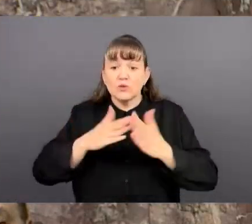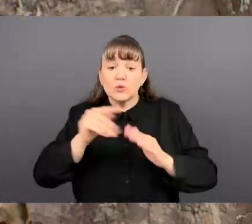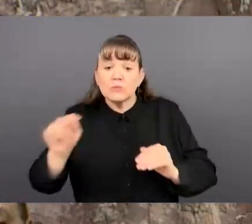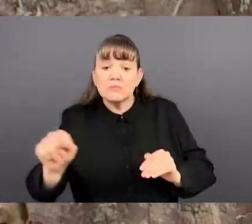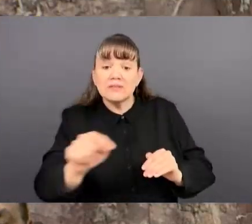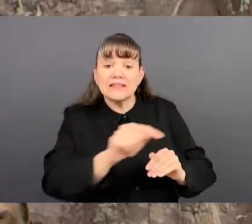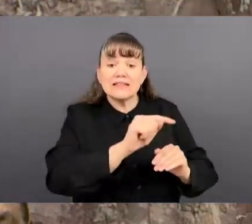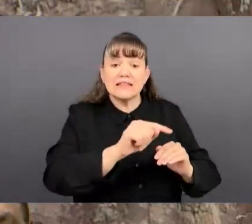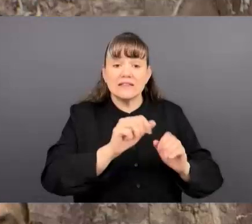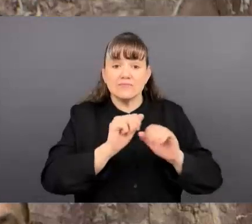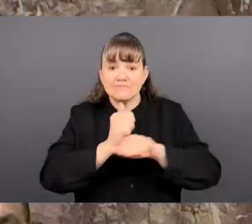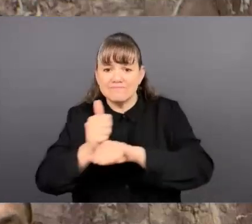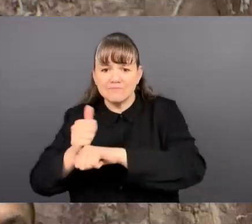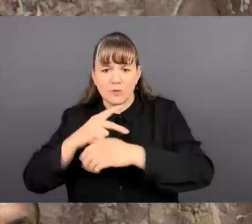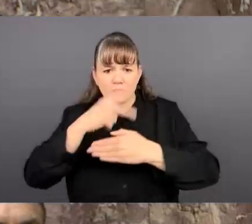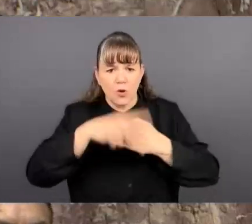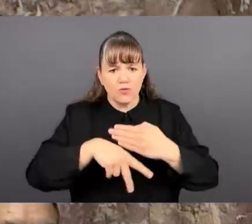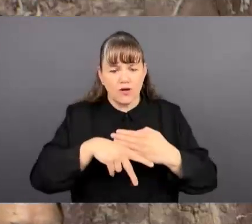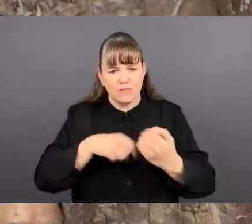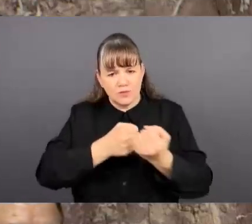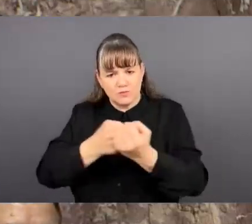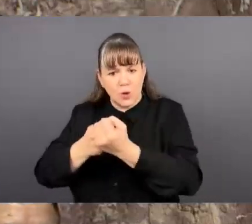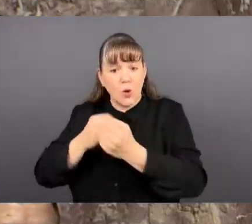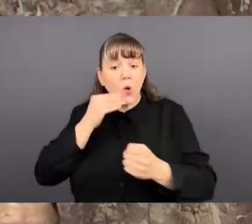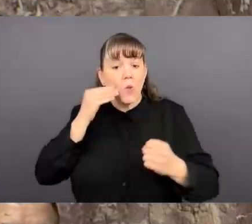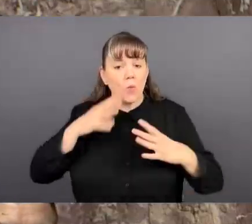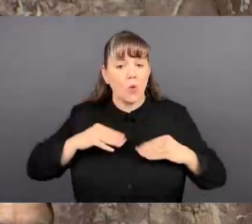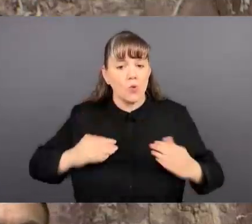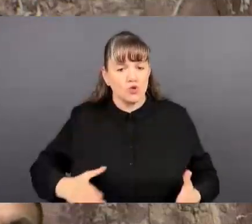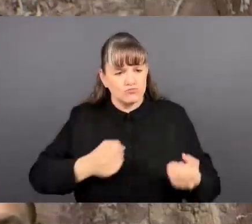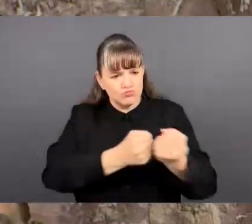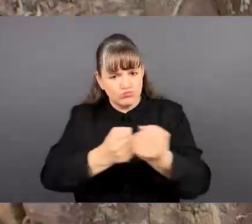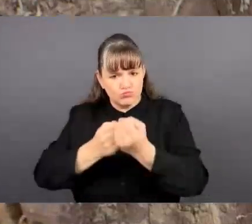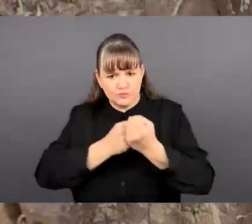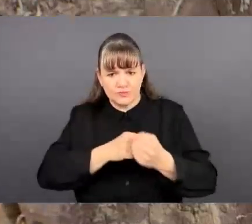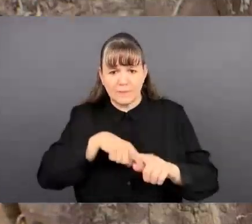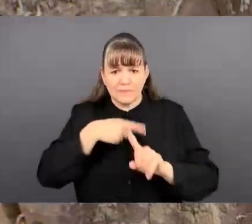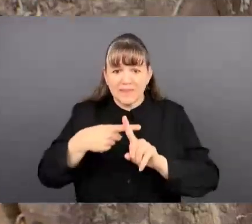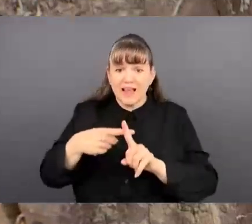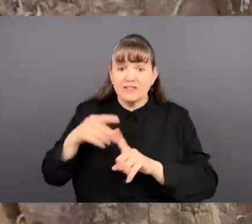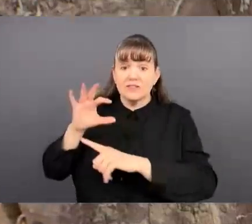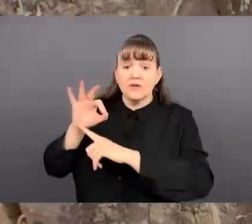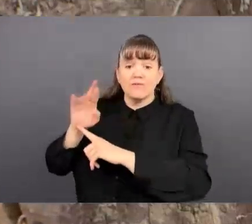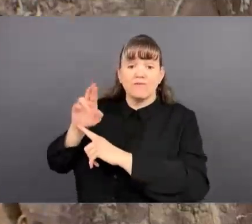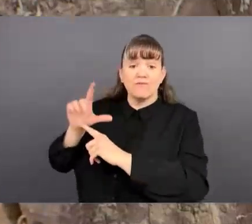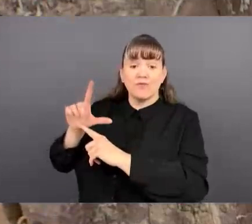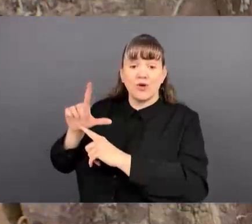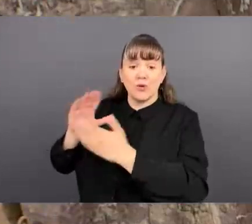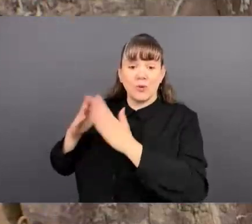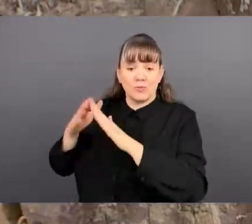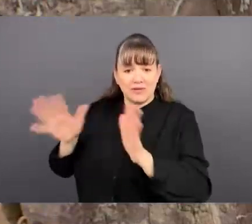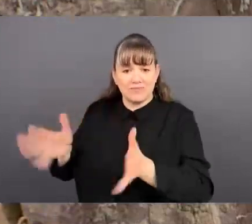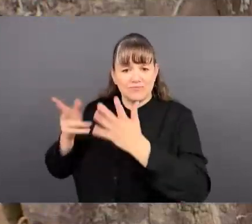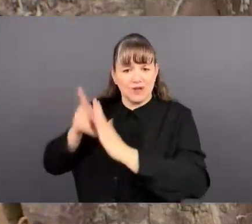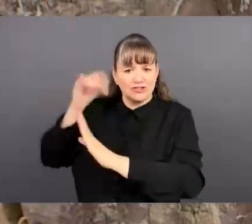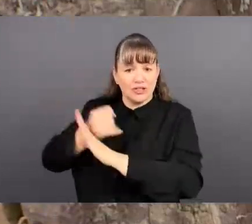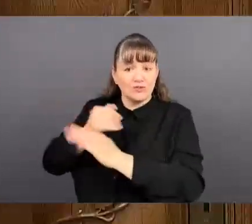with projects that create jobs and build our province. I'm very proud of our record, and we're going to continue to do that.